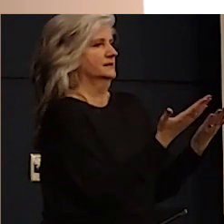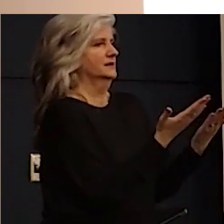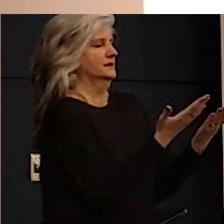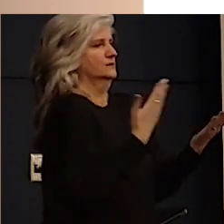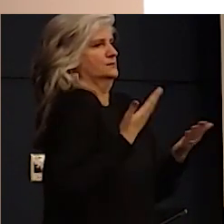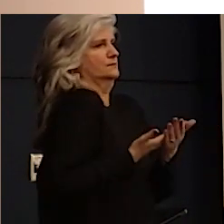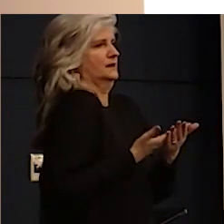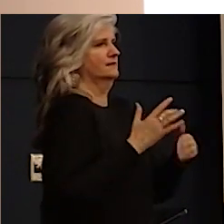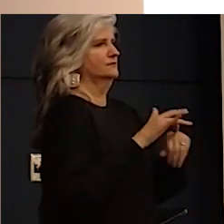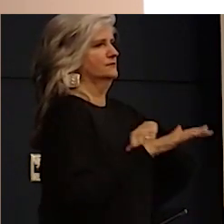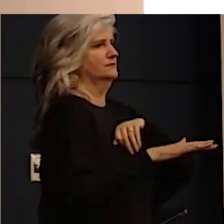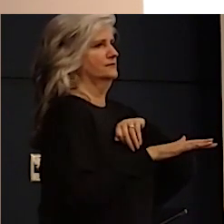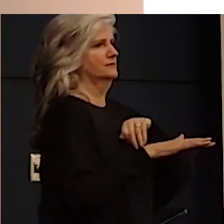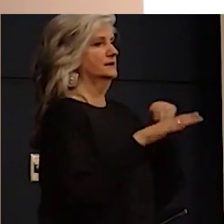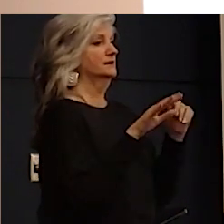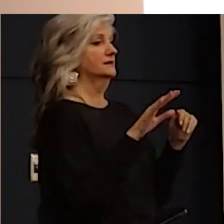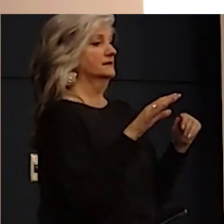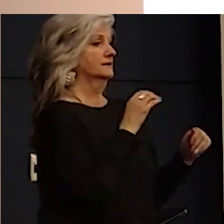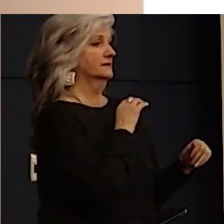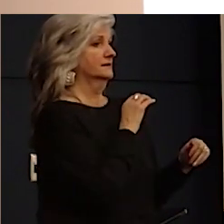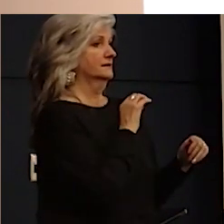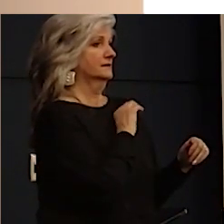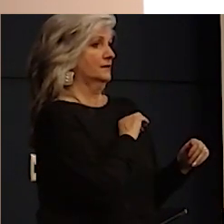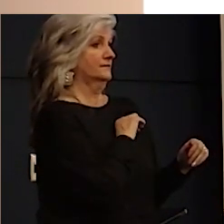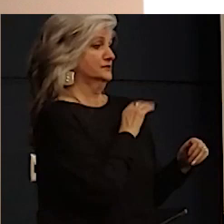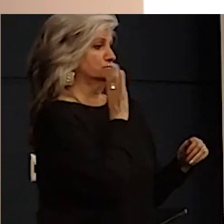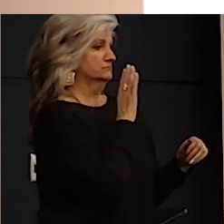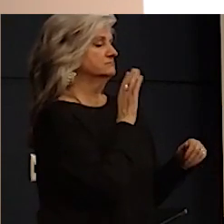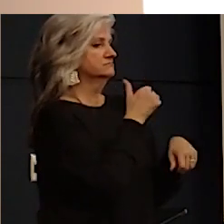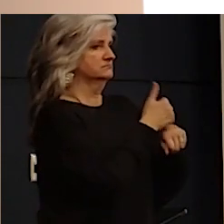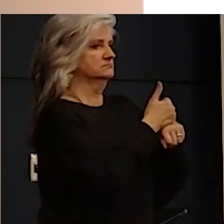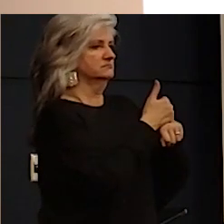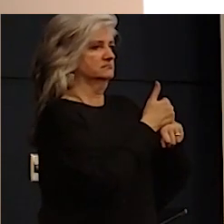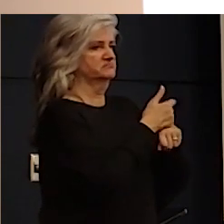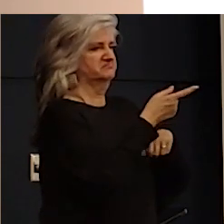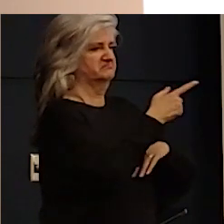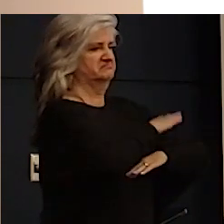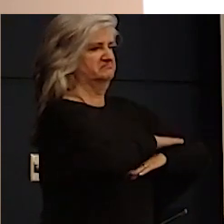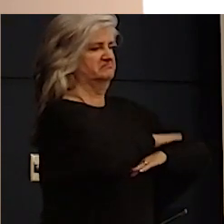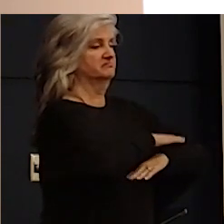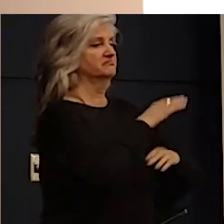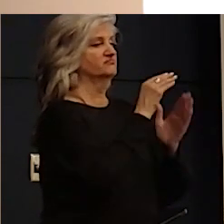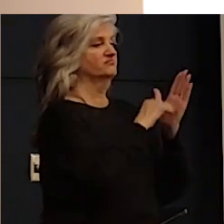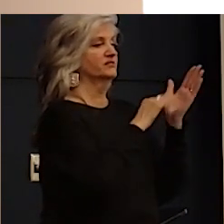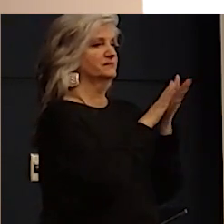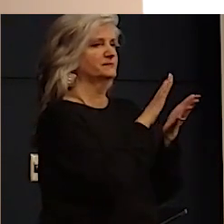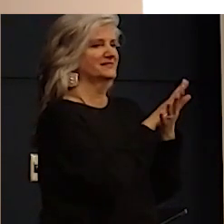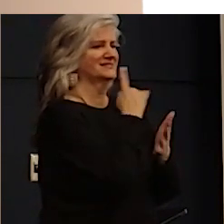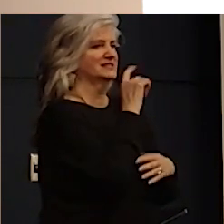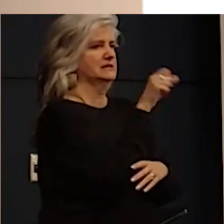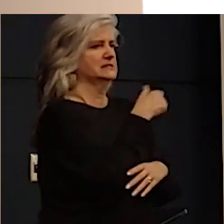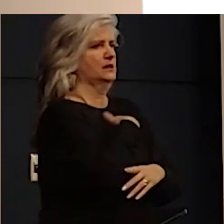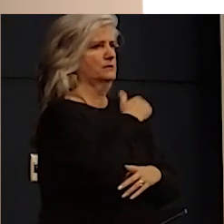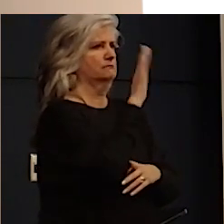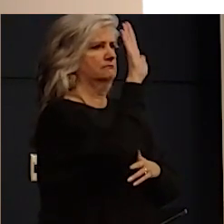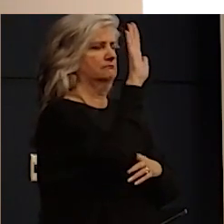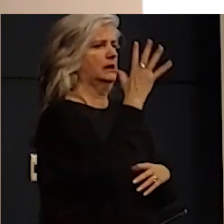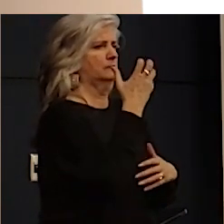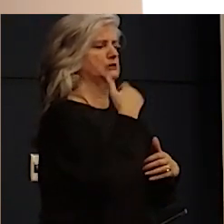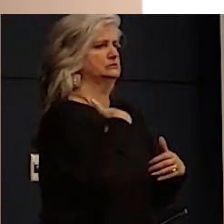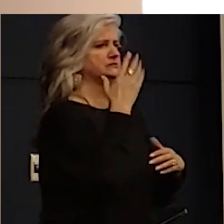early. The Office of Utility Consumer Counselor will be set up there at a table. You can fill out a little form saying, yes, I want to speak. Make sure you do